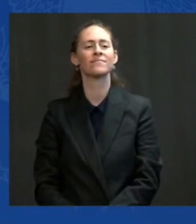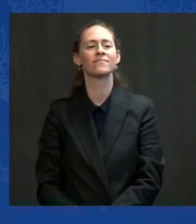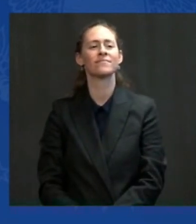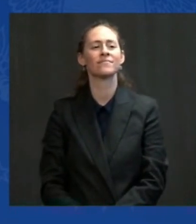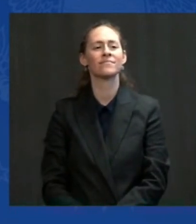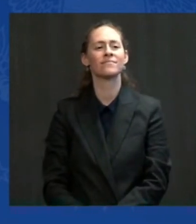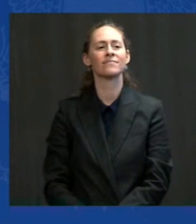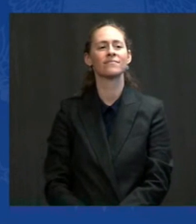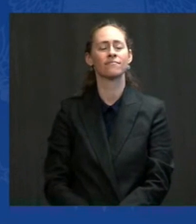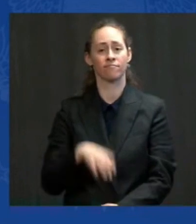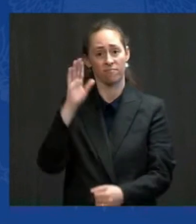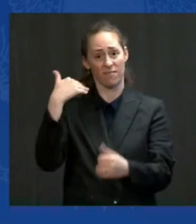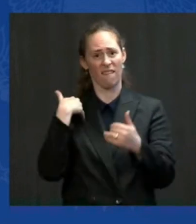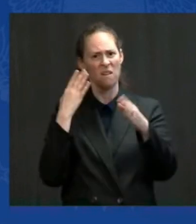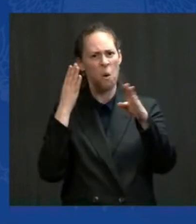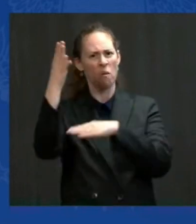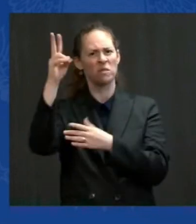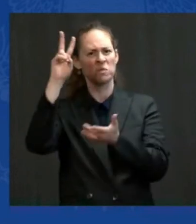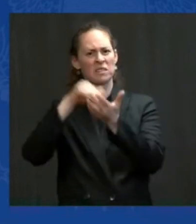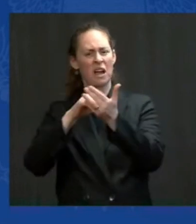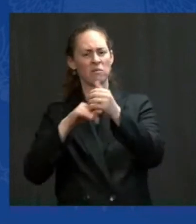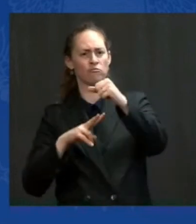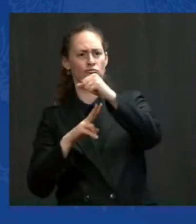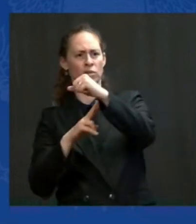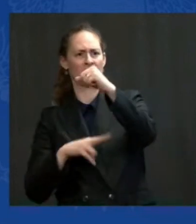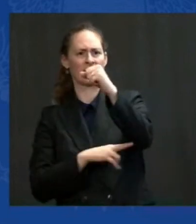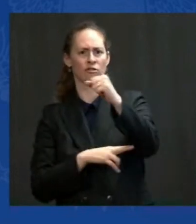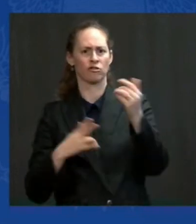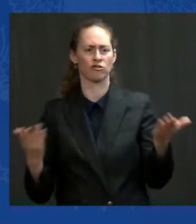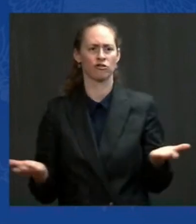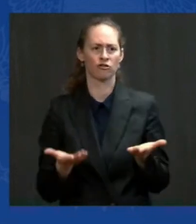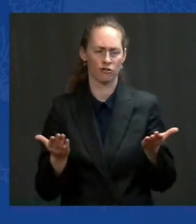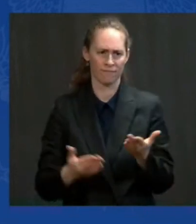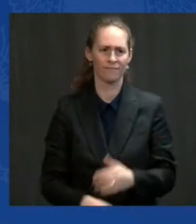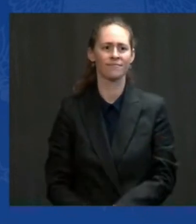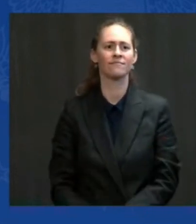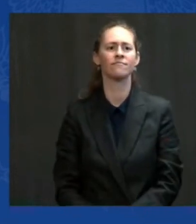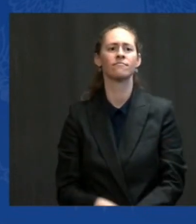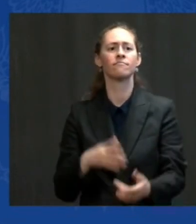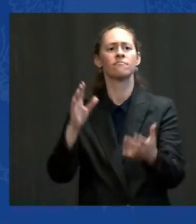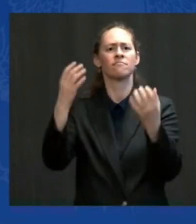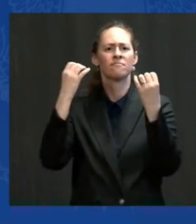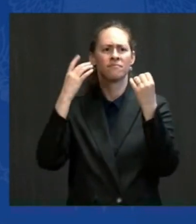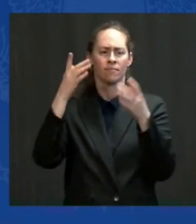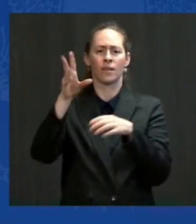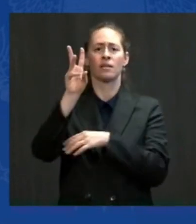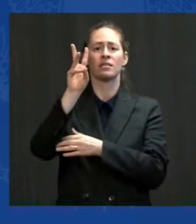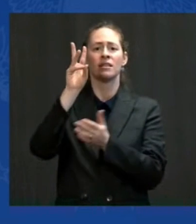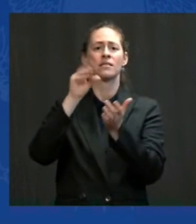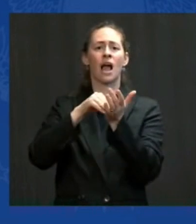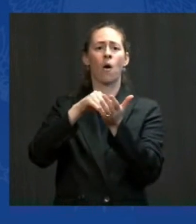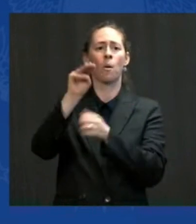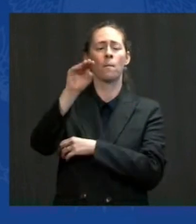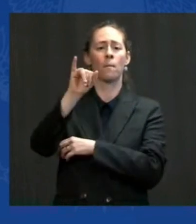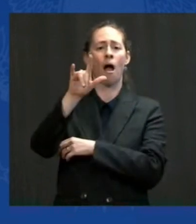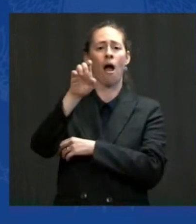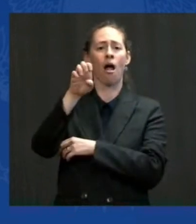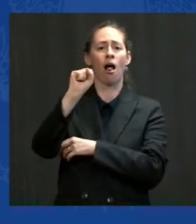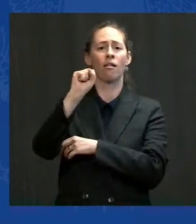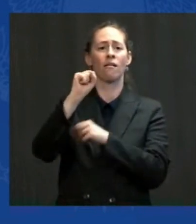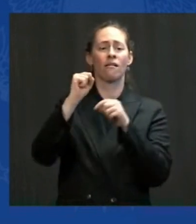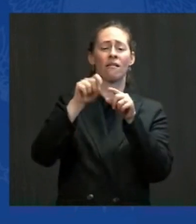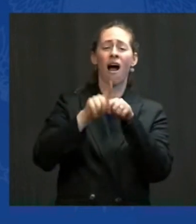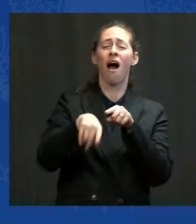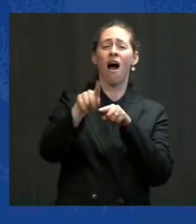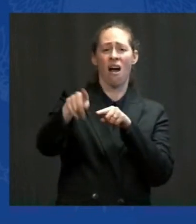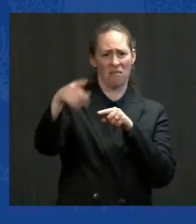2,374 bridges and over 6,200 miles of highway that are in disrepair. As a result, every driver in this state